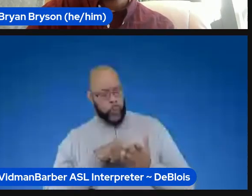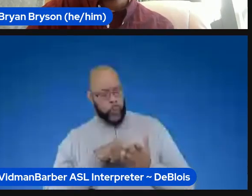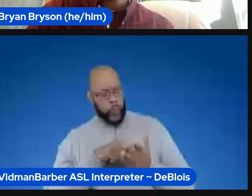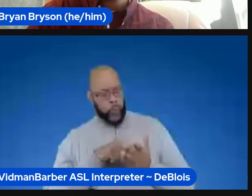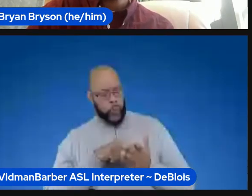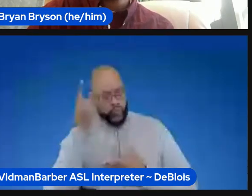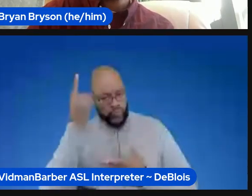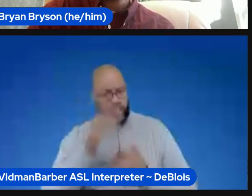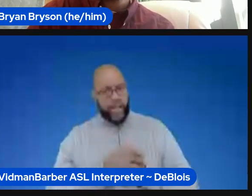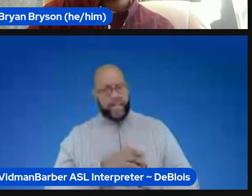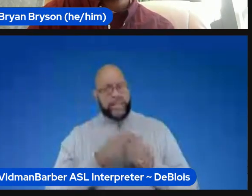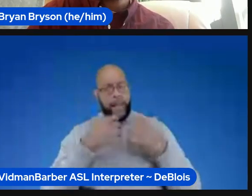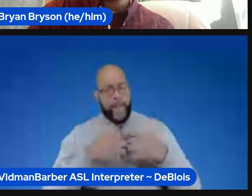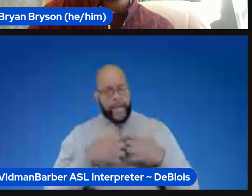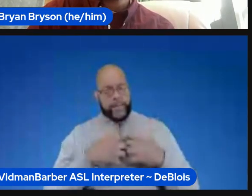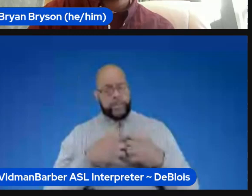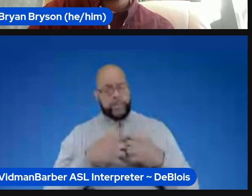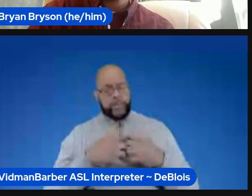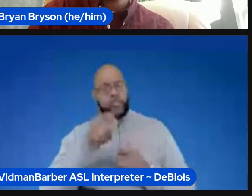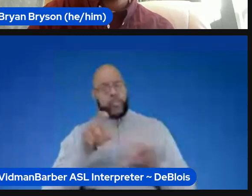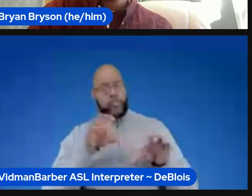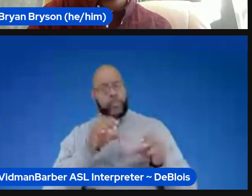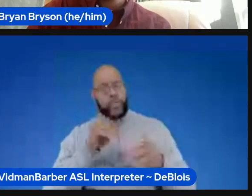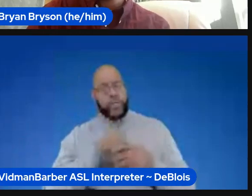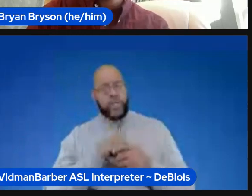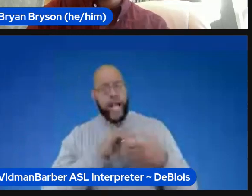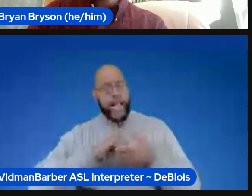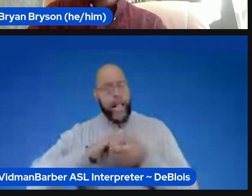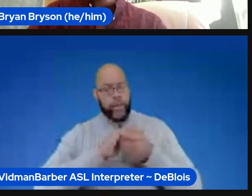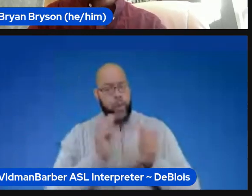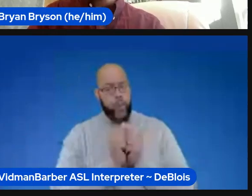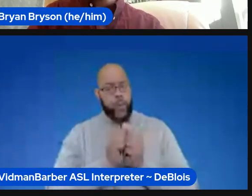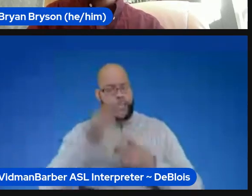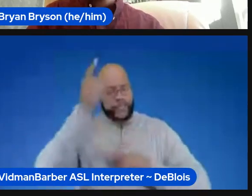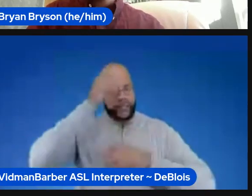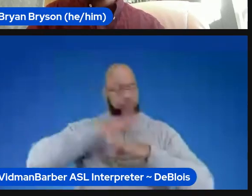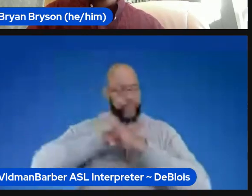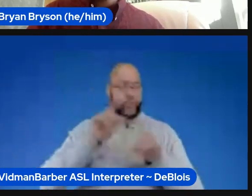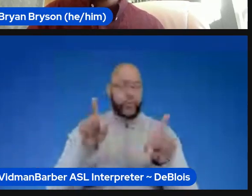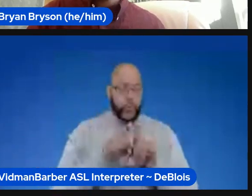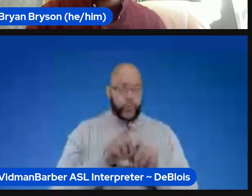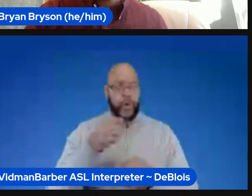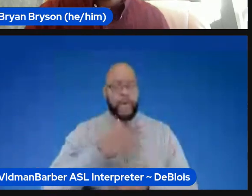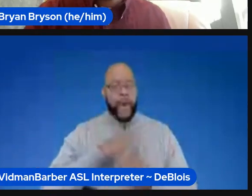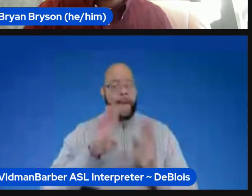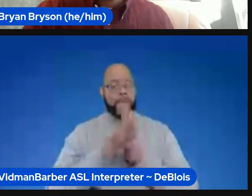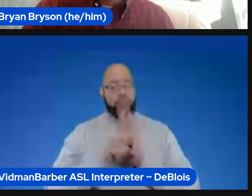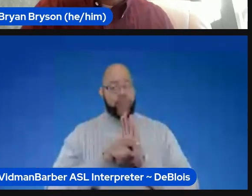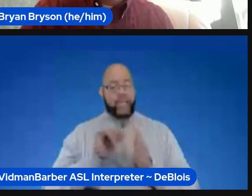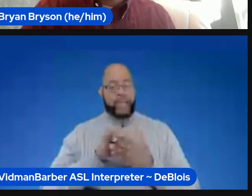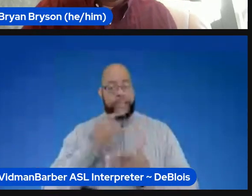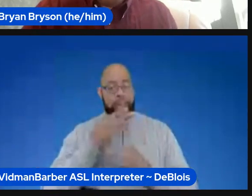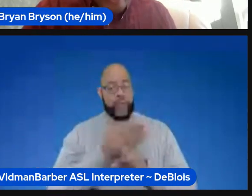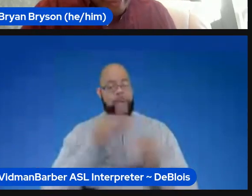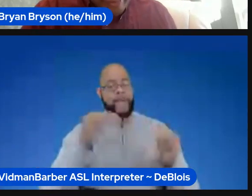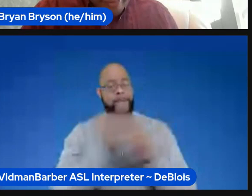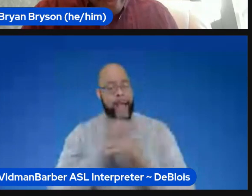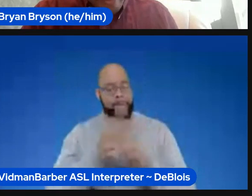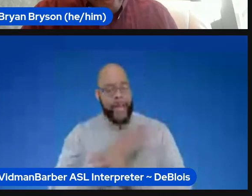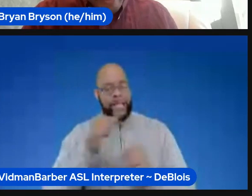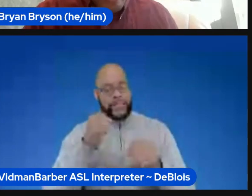underlying mechanisms, you need to do collaborations with immunologists as well. So my background, as I said before, is in mathematics and